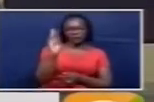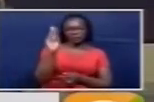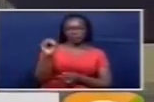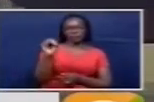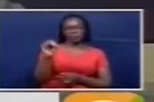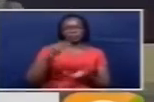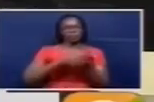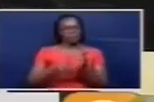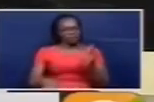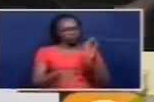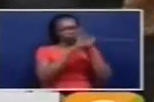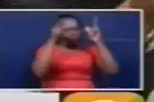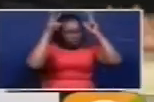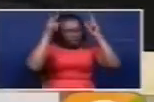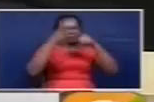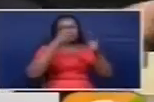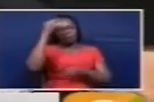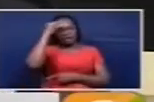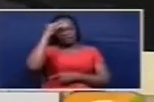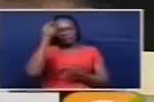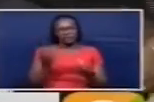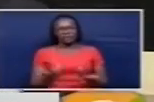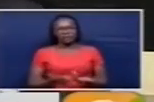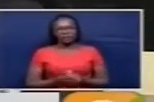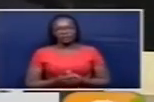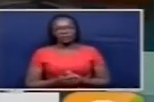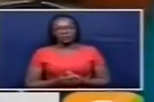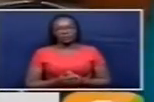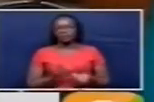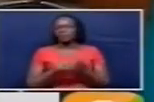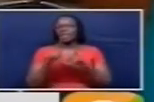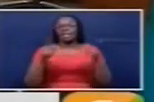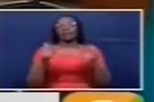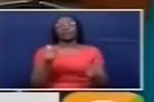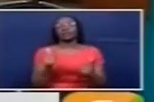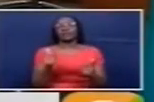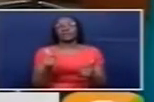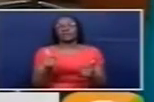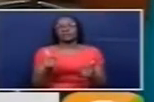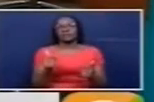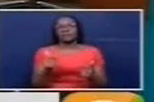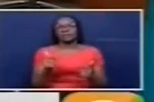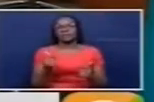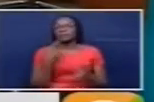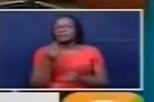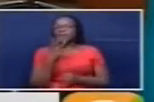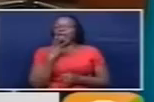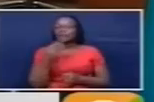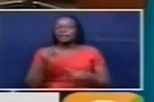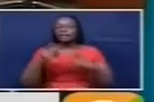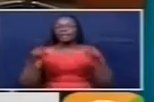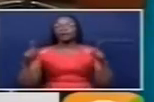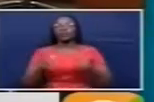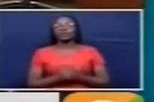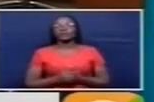serikali. So it doesn't mean anything. I don't, because what language is I've that? I've told you what it is. Yes, it's a Greek one. Yes, given it's a Greek one. It's your own